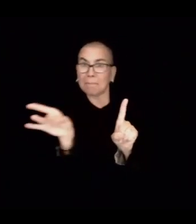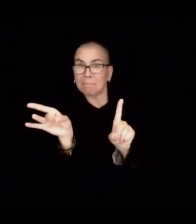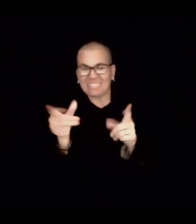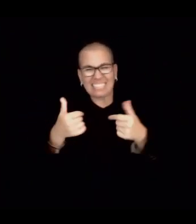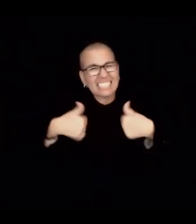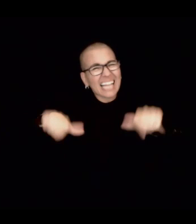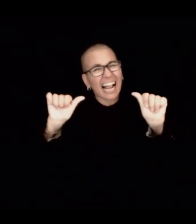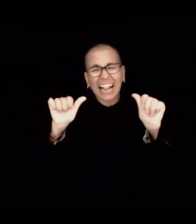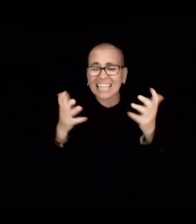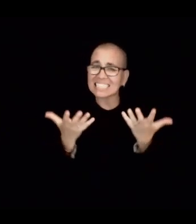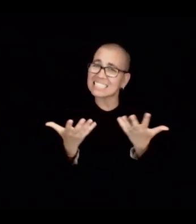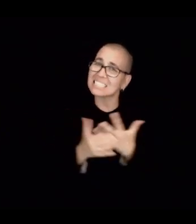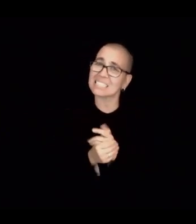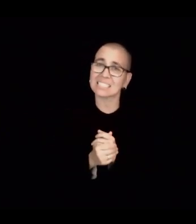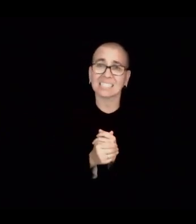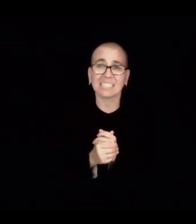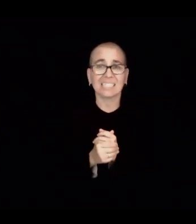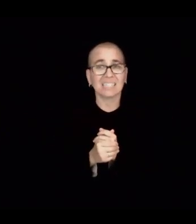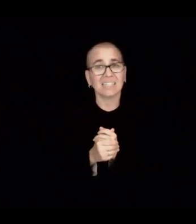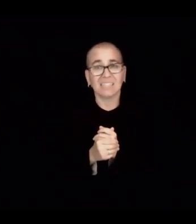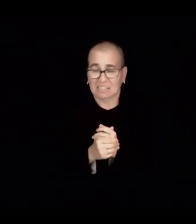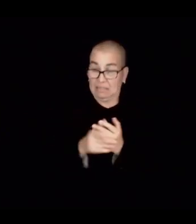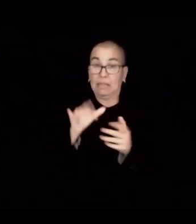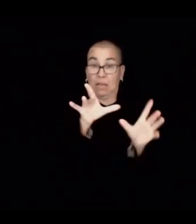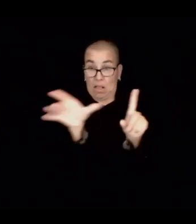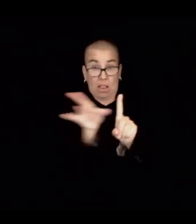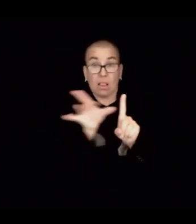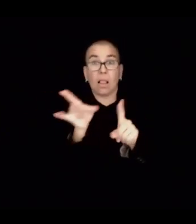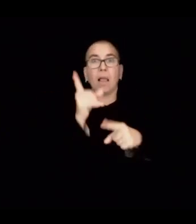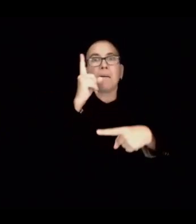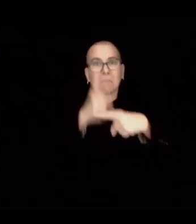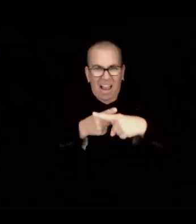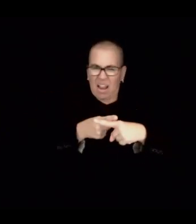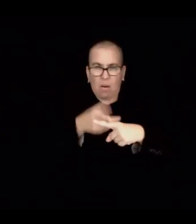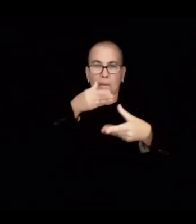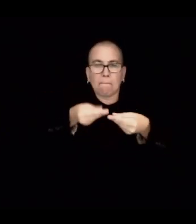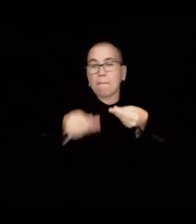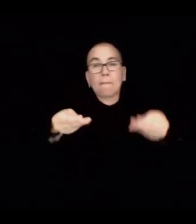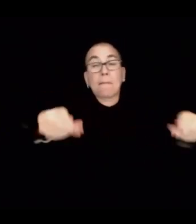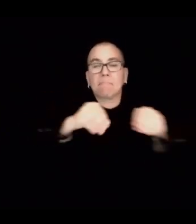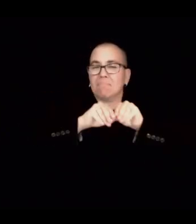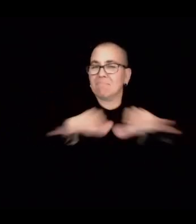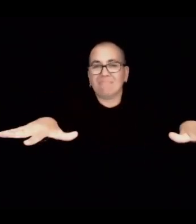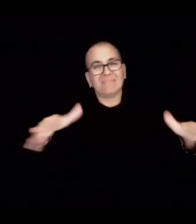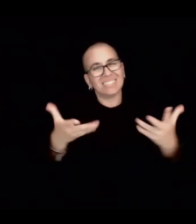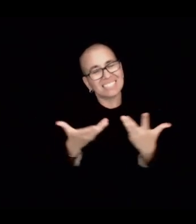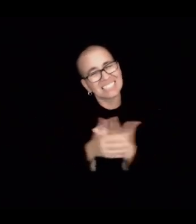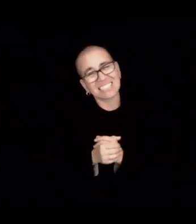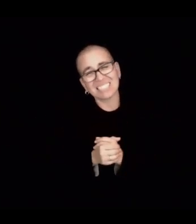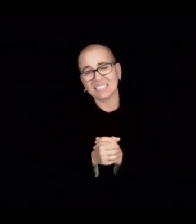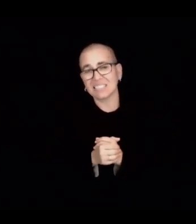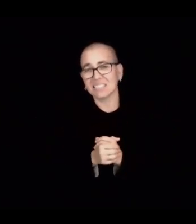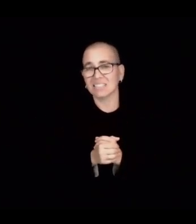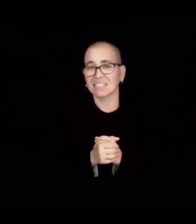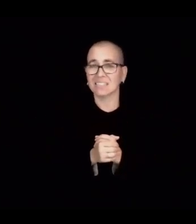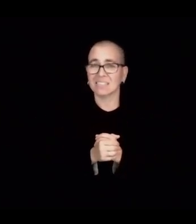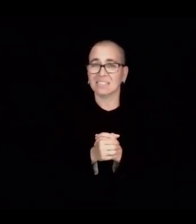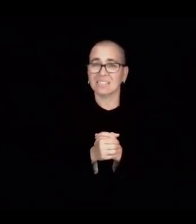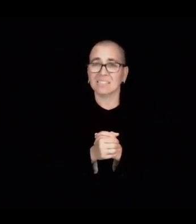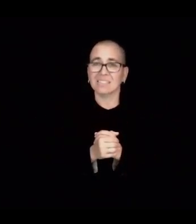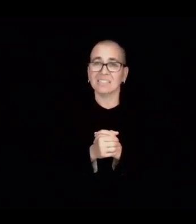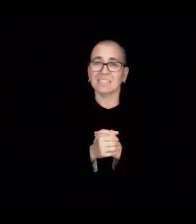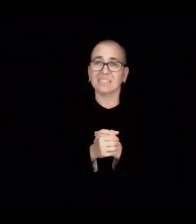and acquiring COVID, and then they have the potential to spread this to other settings where they interact. And so we want